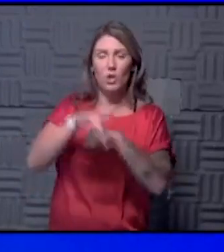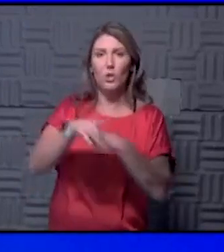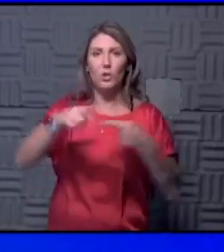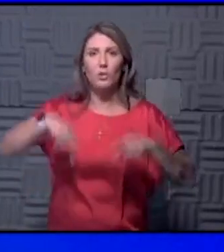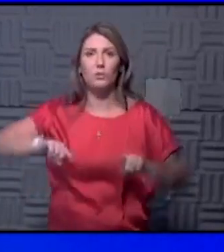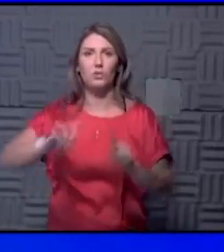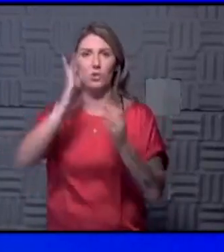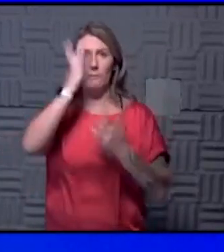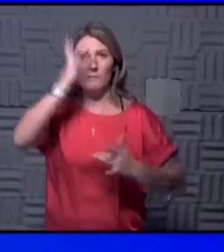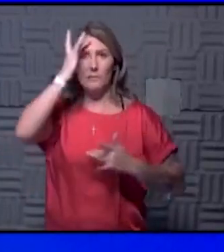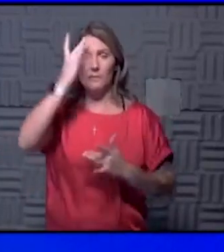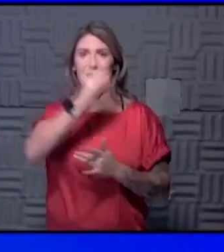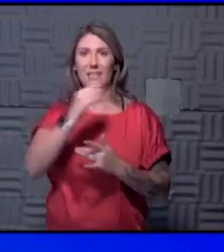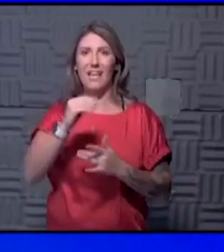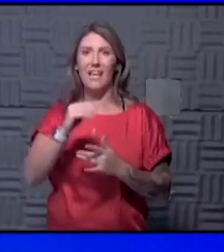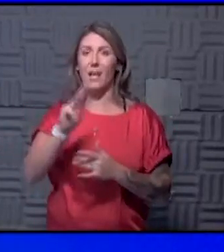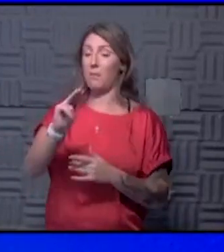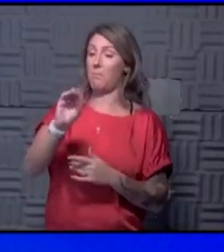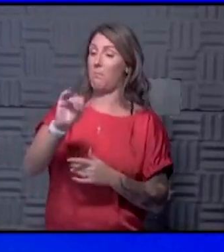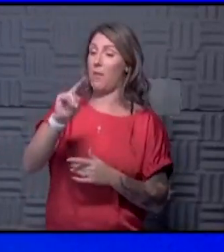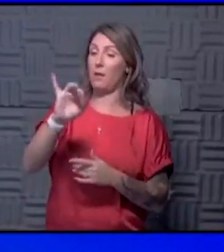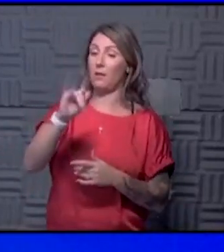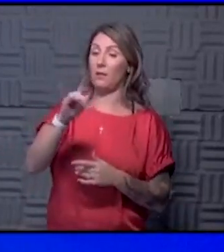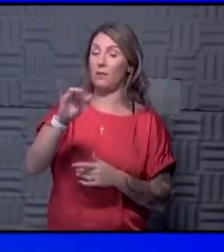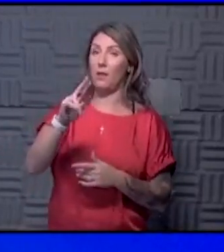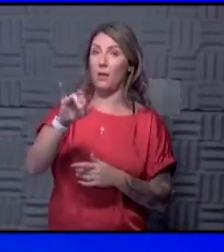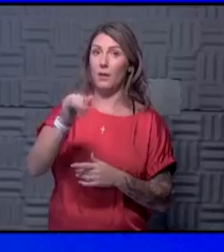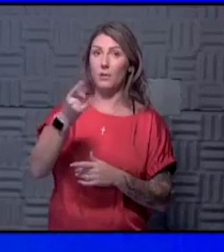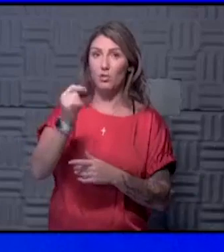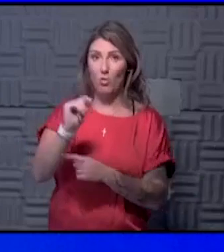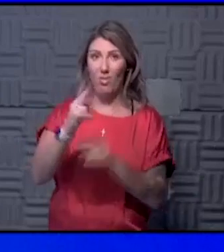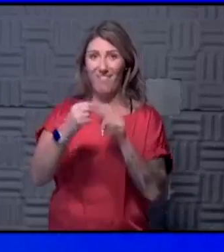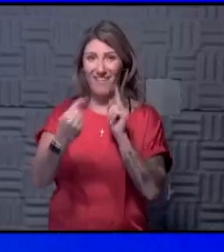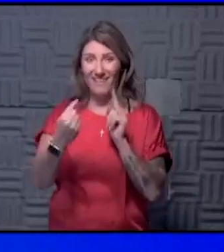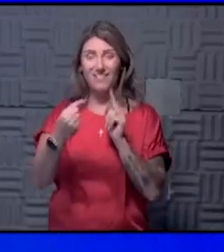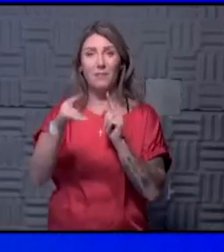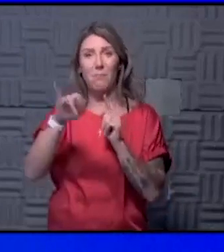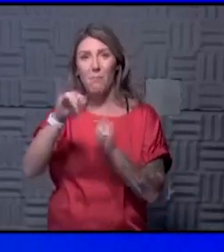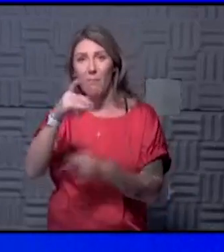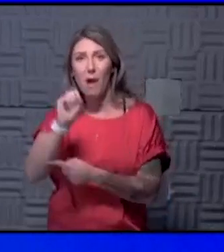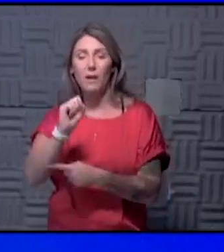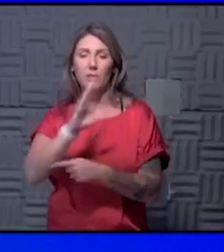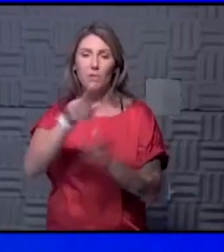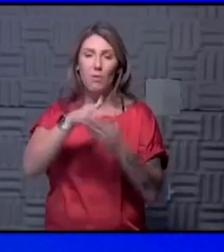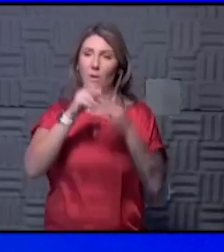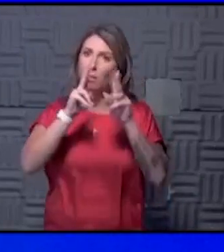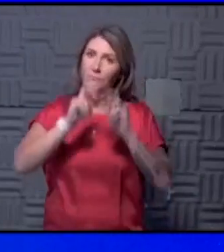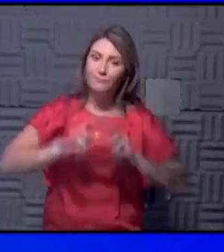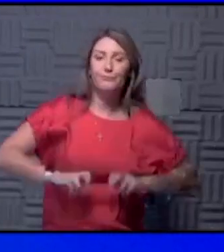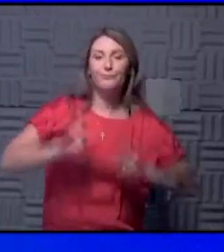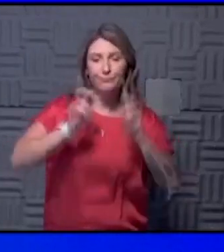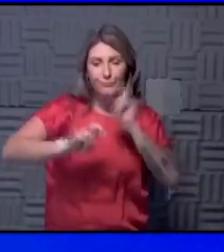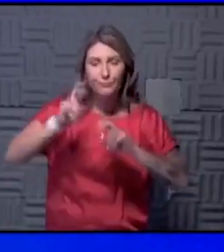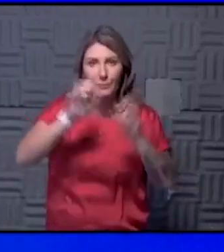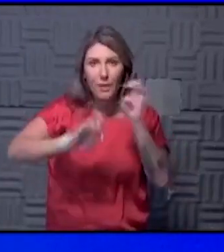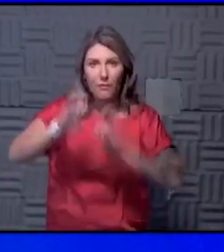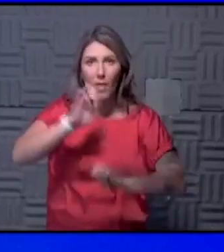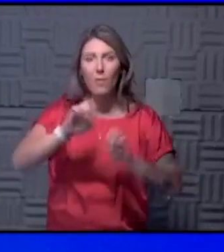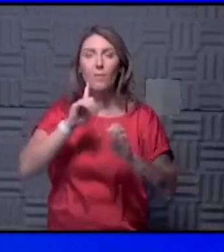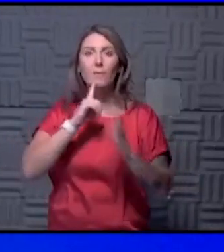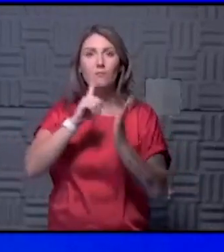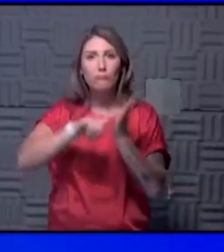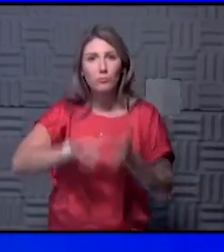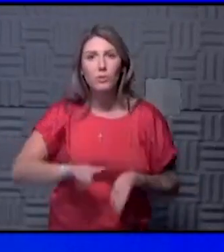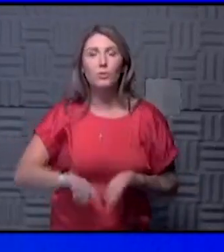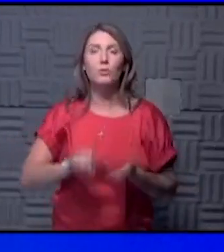of disease and get those monoclonal antibodies. So those things are all being looked at, but for right now, just as you said, there's just